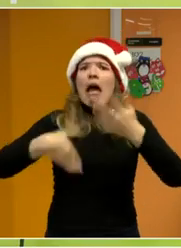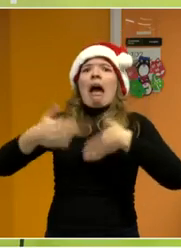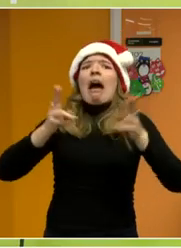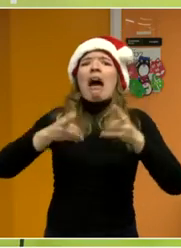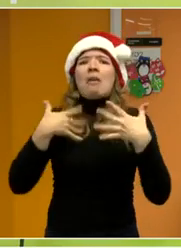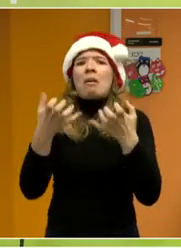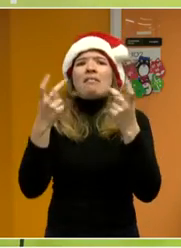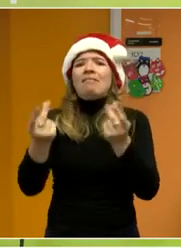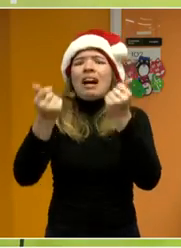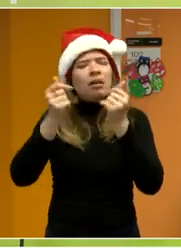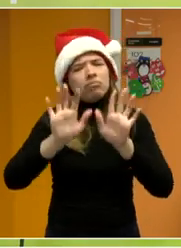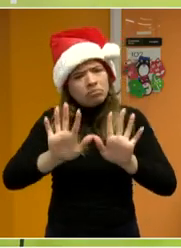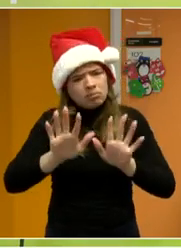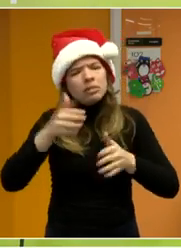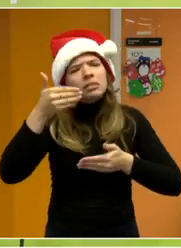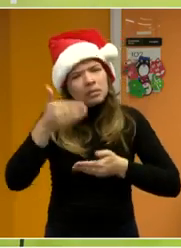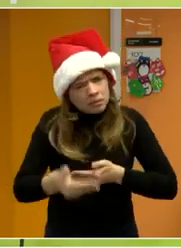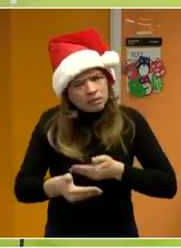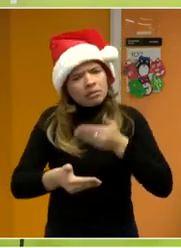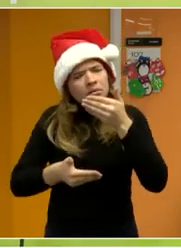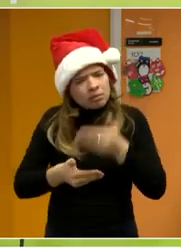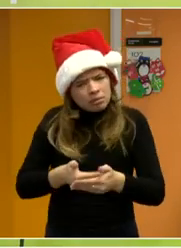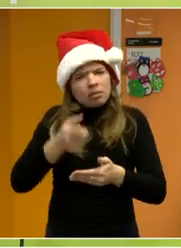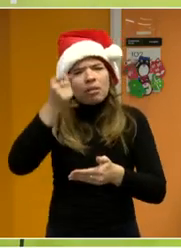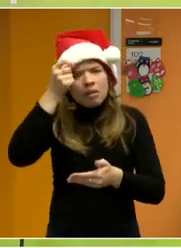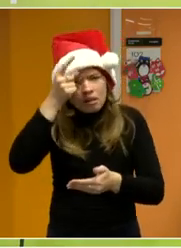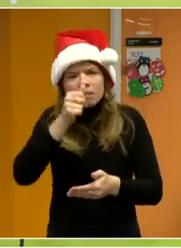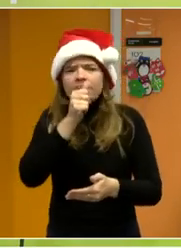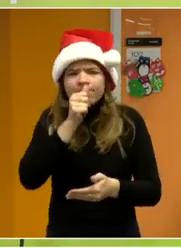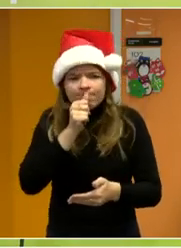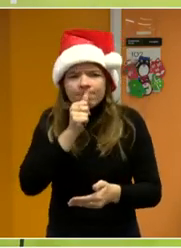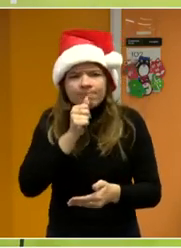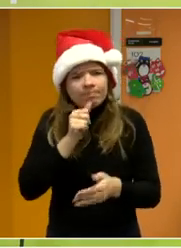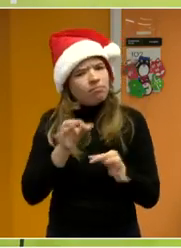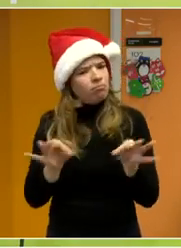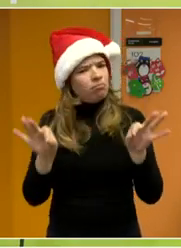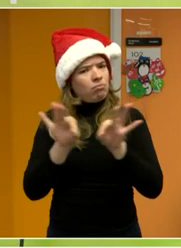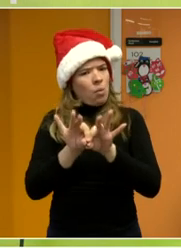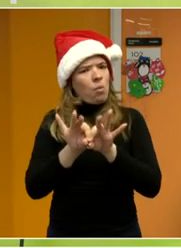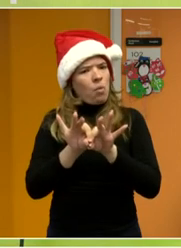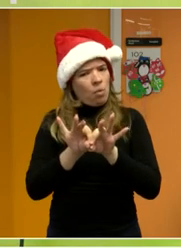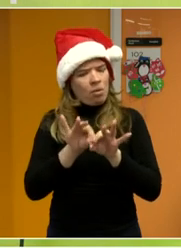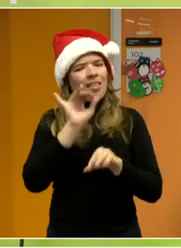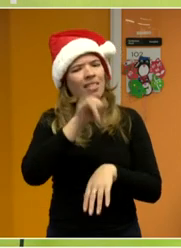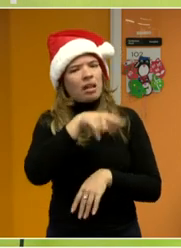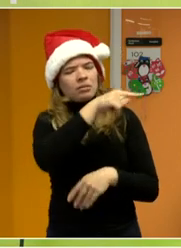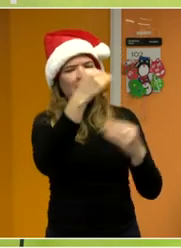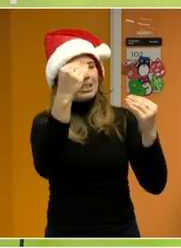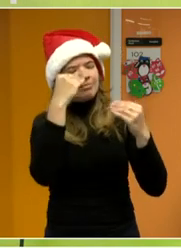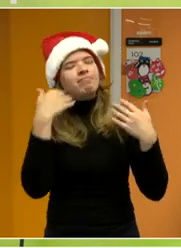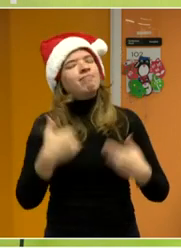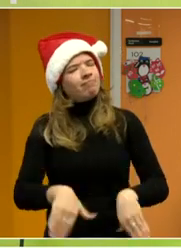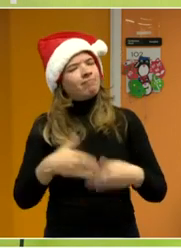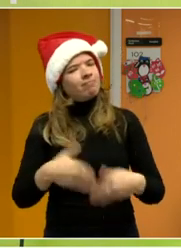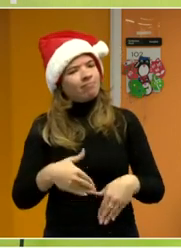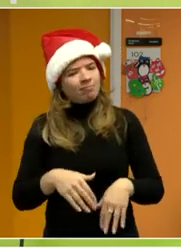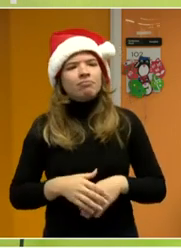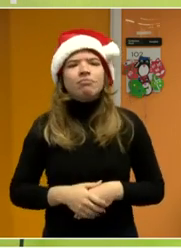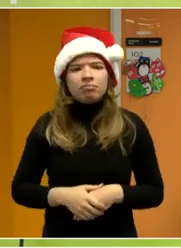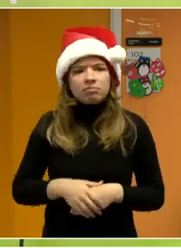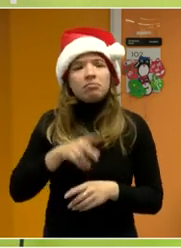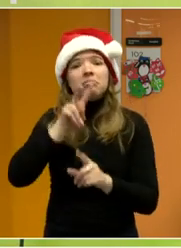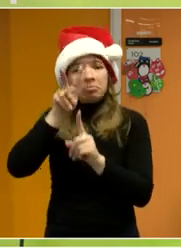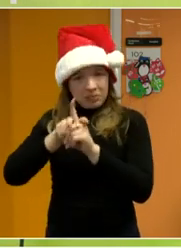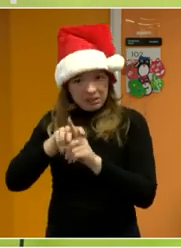quickly. You have to always be patient, and Mr. Stone taught me that, but I also apply that with everything I do in life